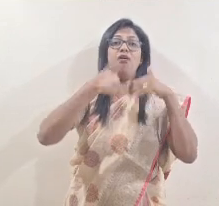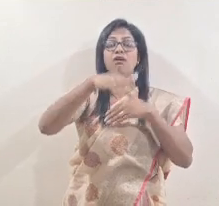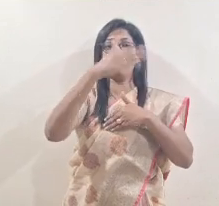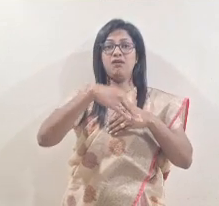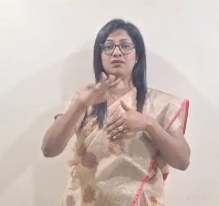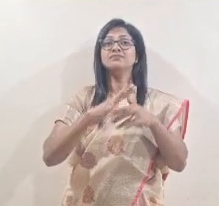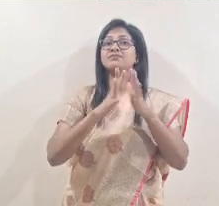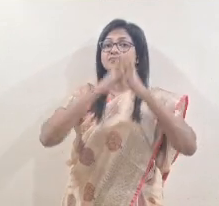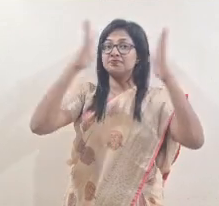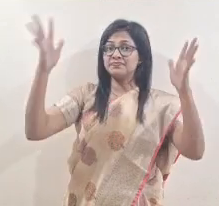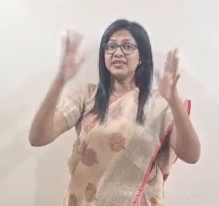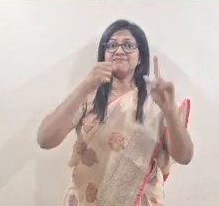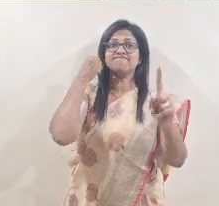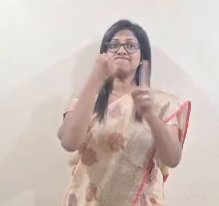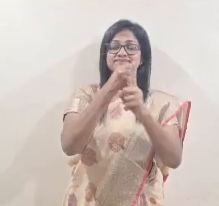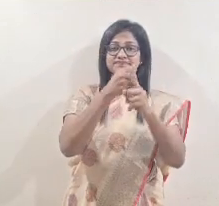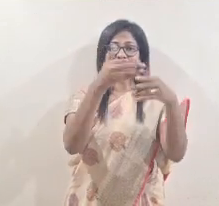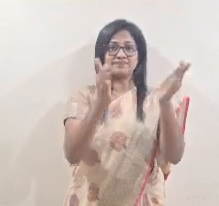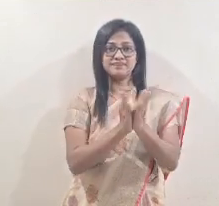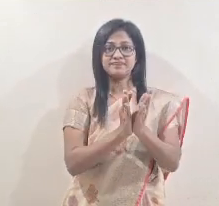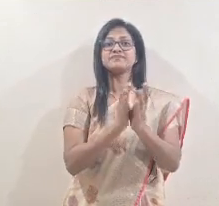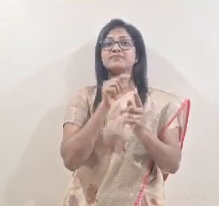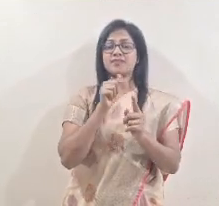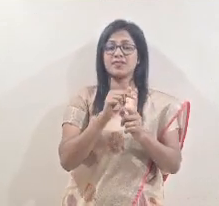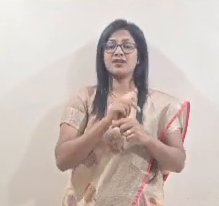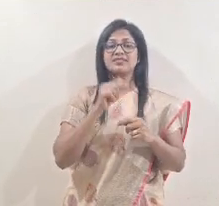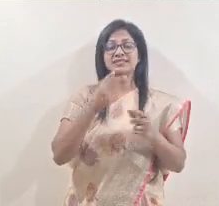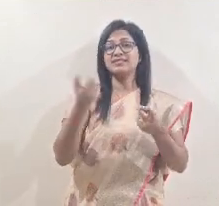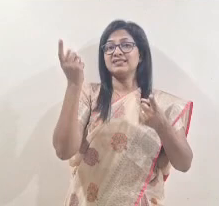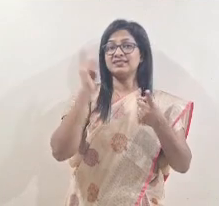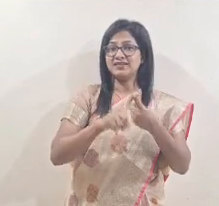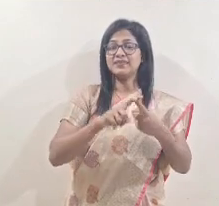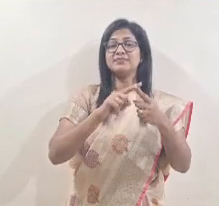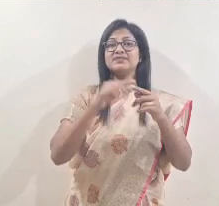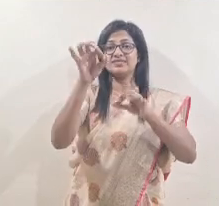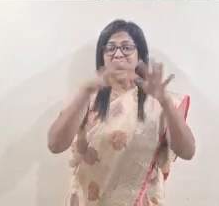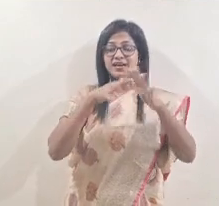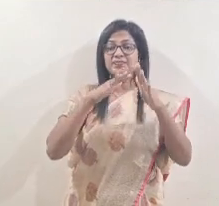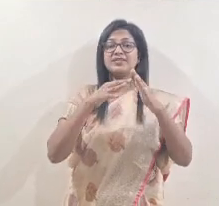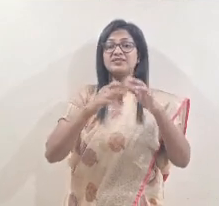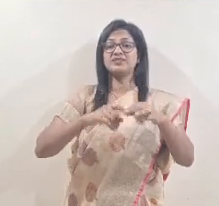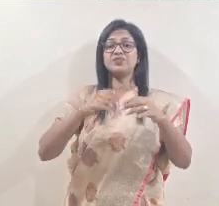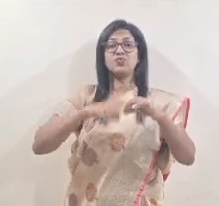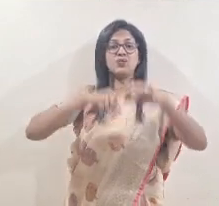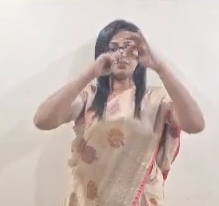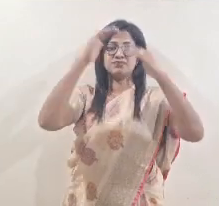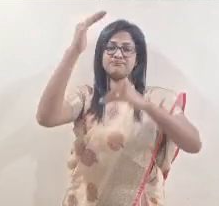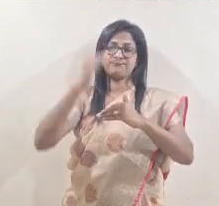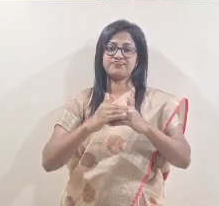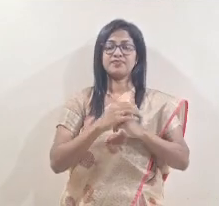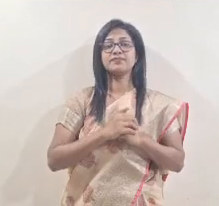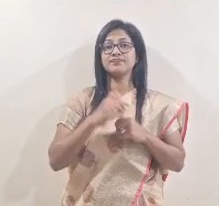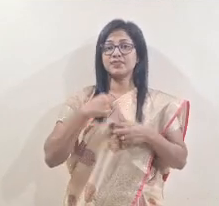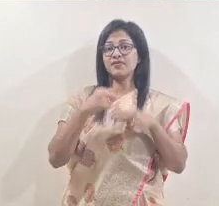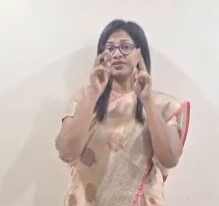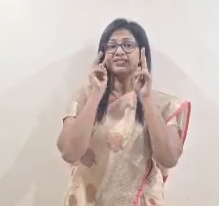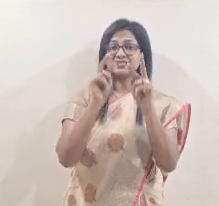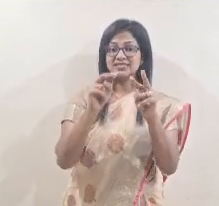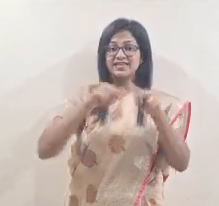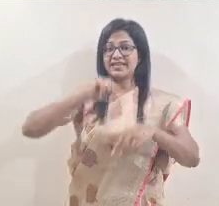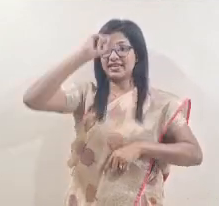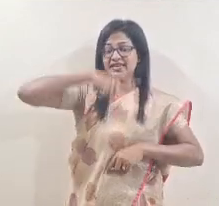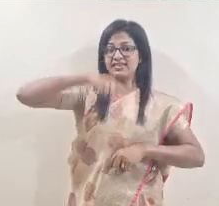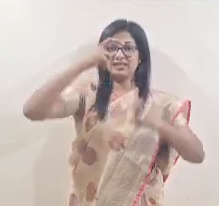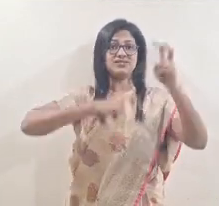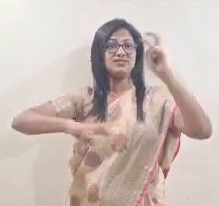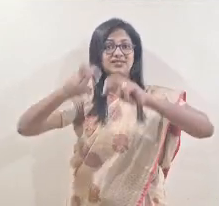factors or major contributing factor that is causing the urban air to degrade. So we can see that the Indian